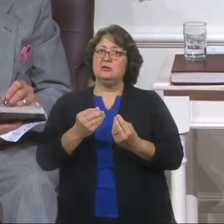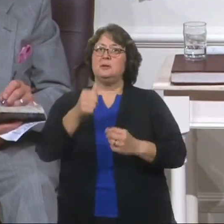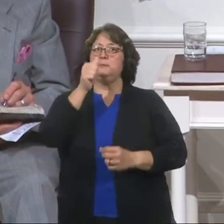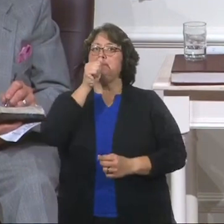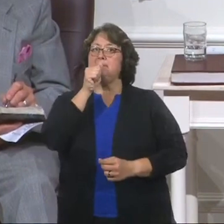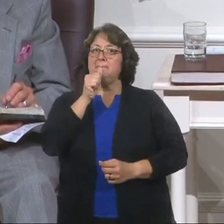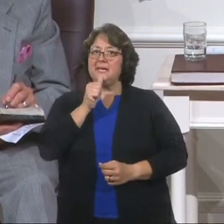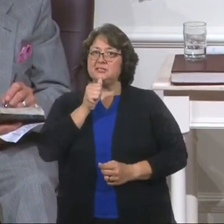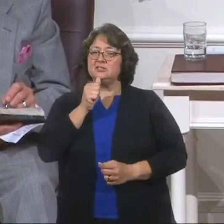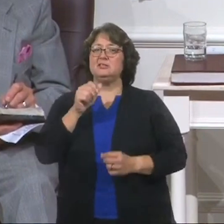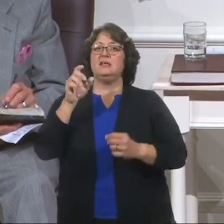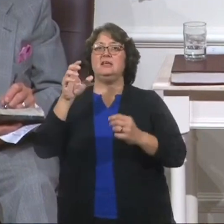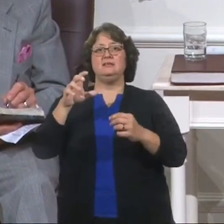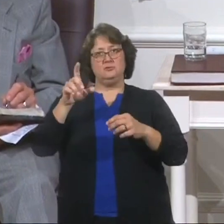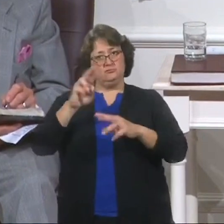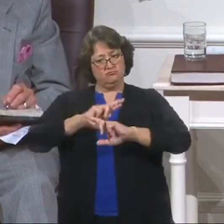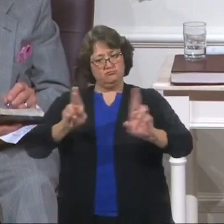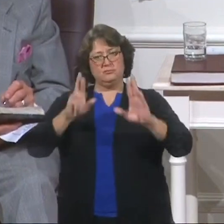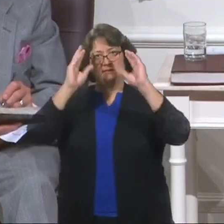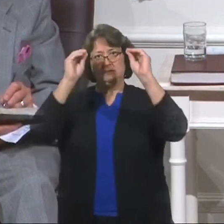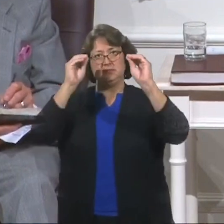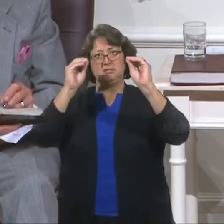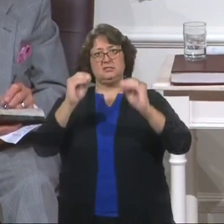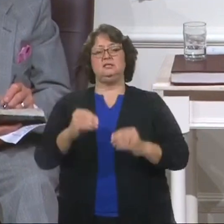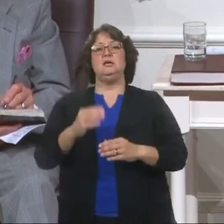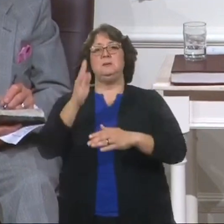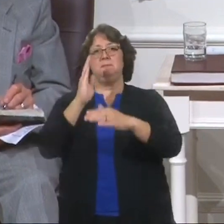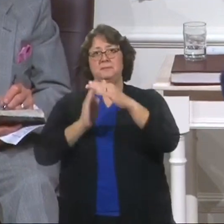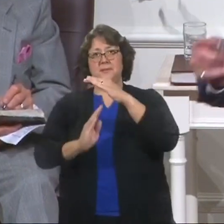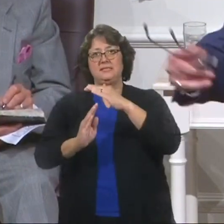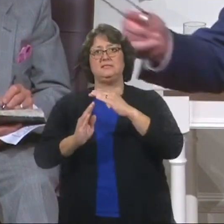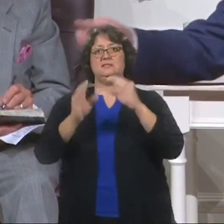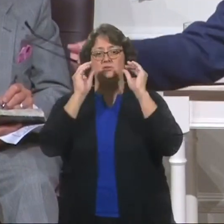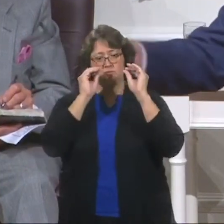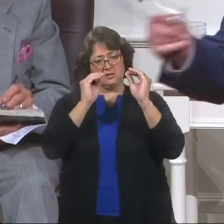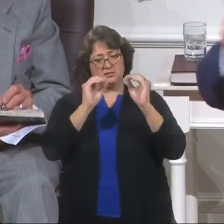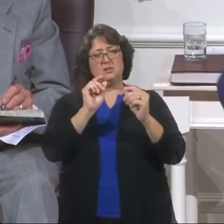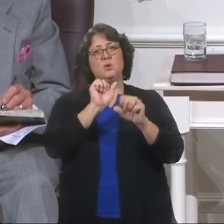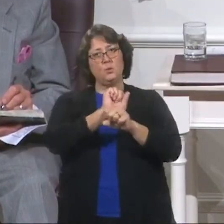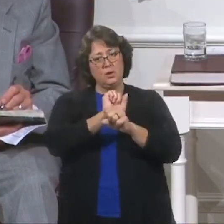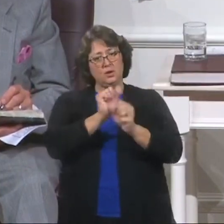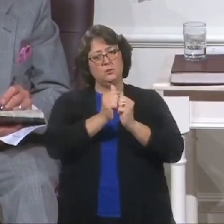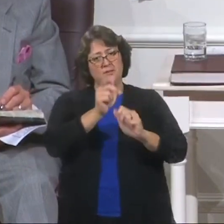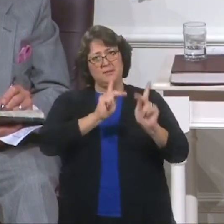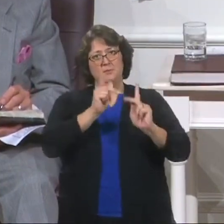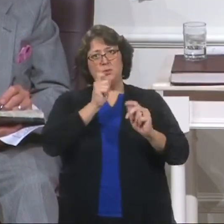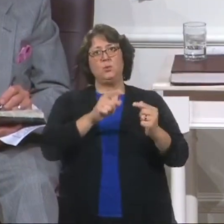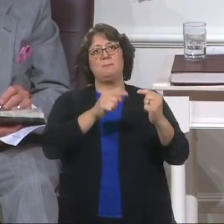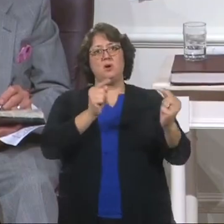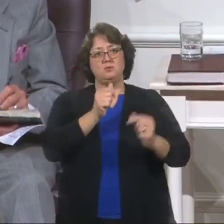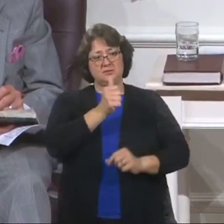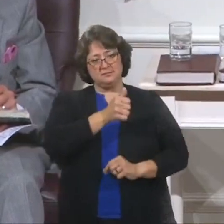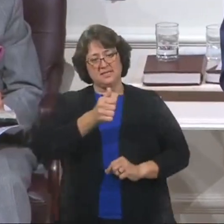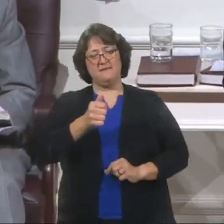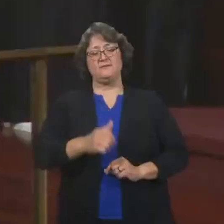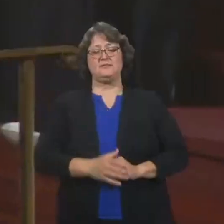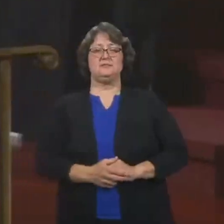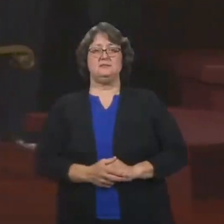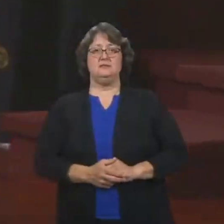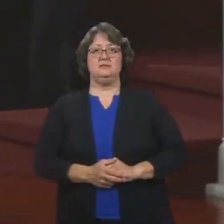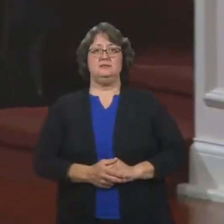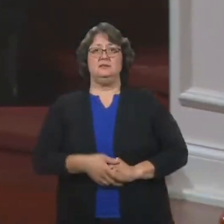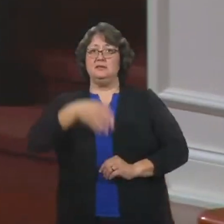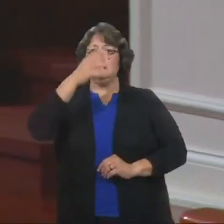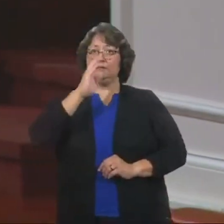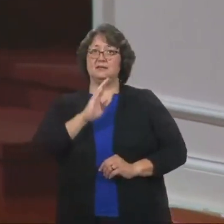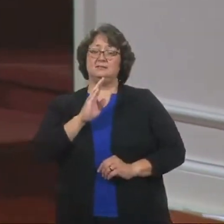patient, apt to teach, in meekness, instructing or working with people that oppose themselves. If